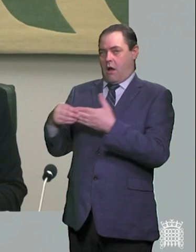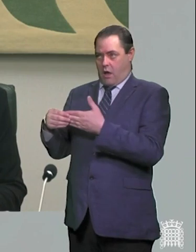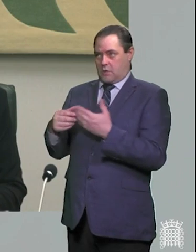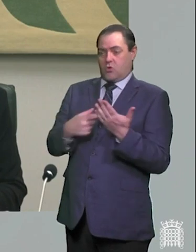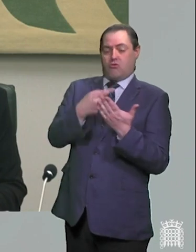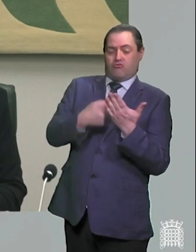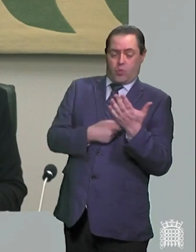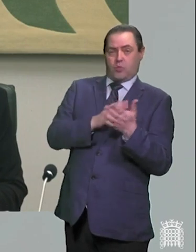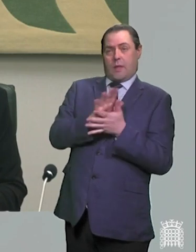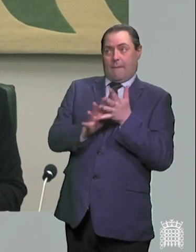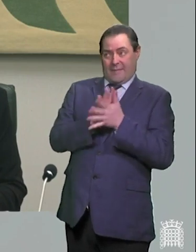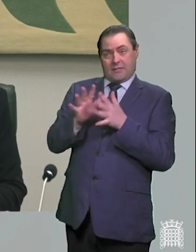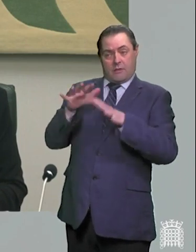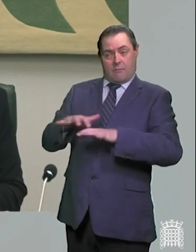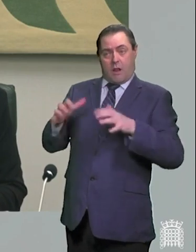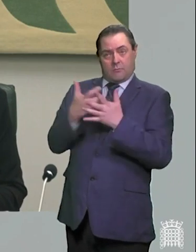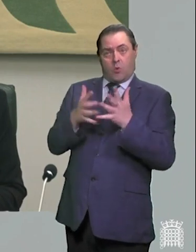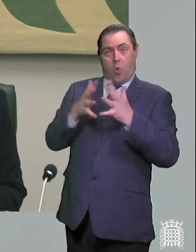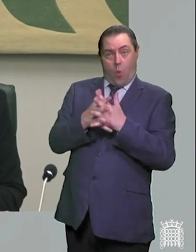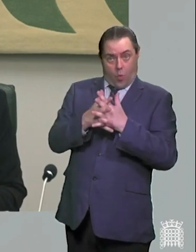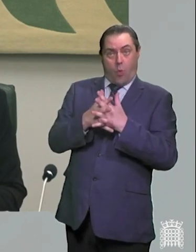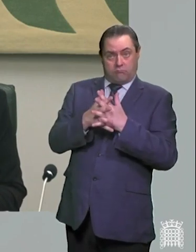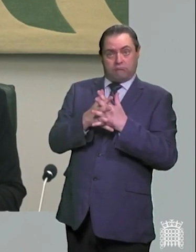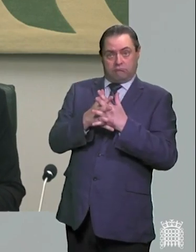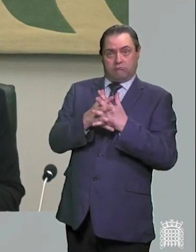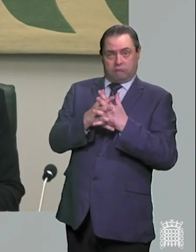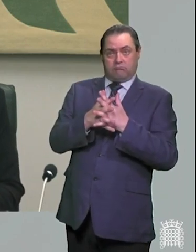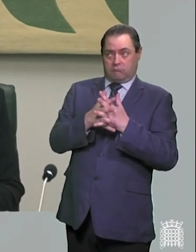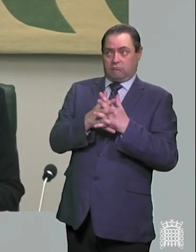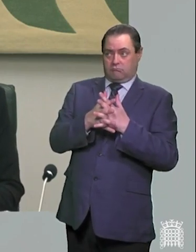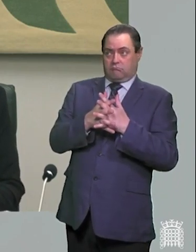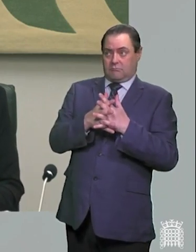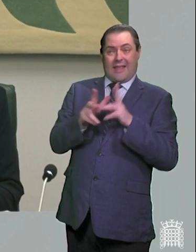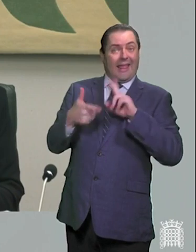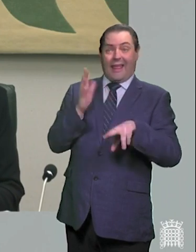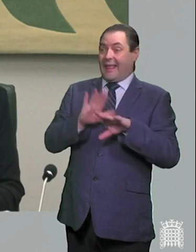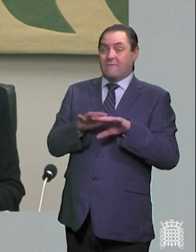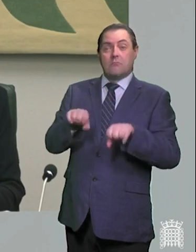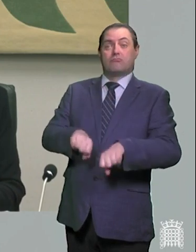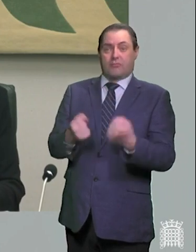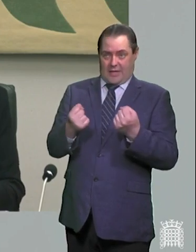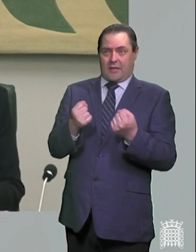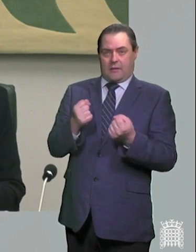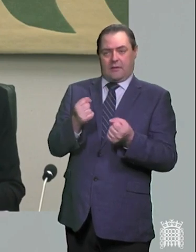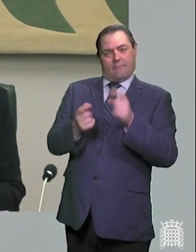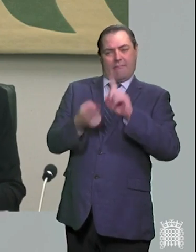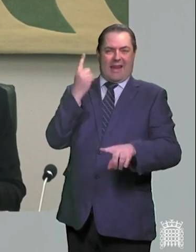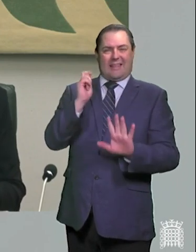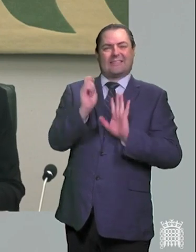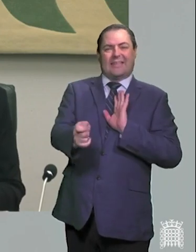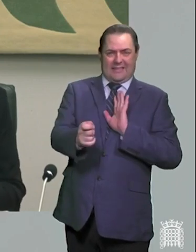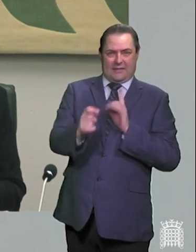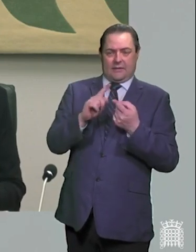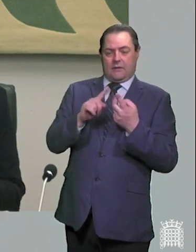mean regulations laid down by the House which have the force of law and under which fixed penalty notices were issued. Guidance